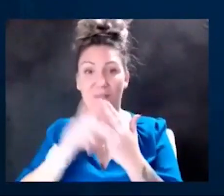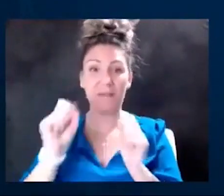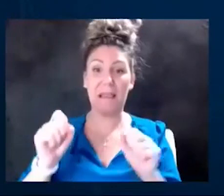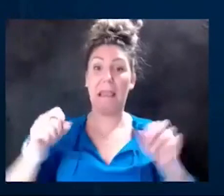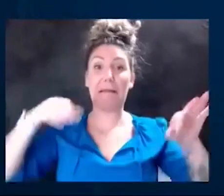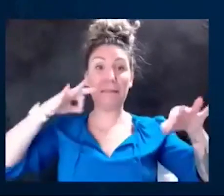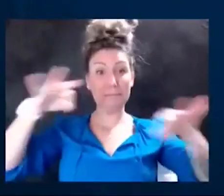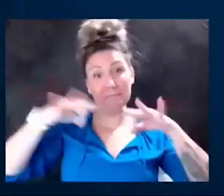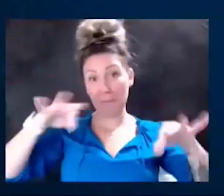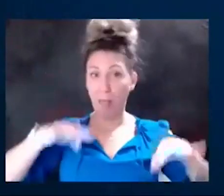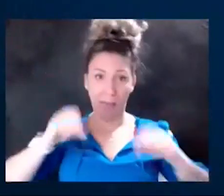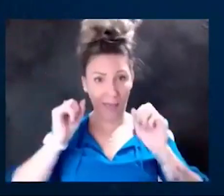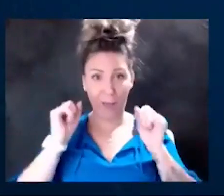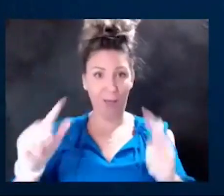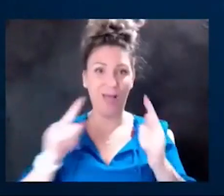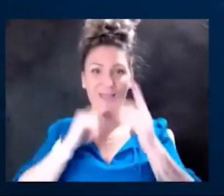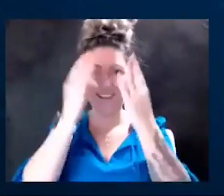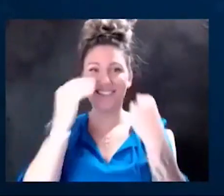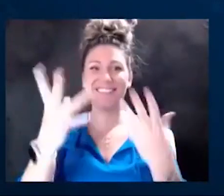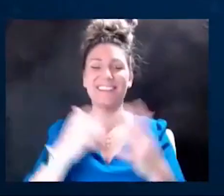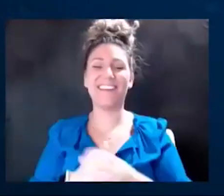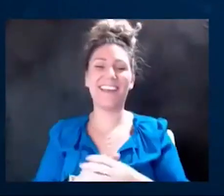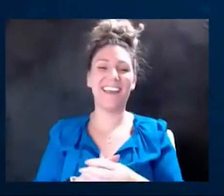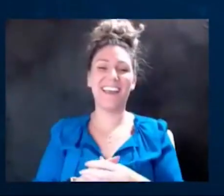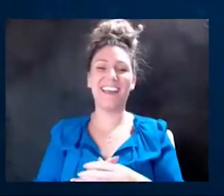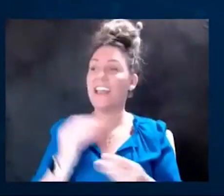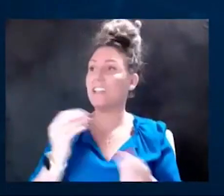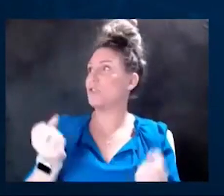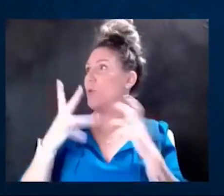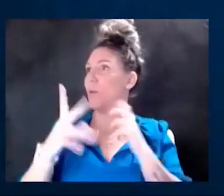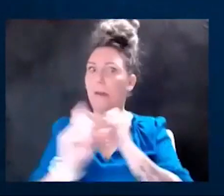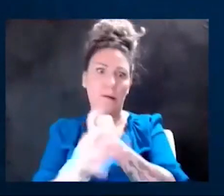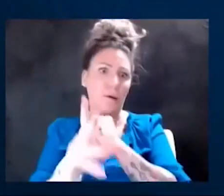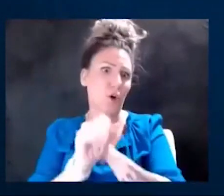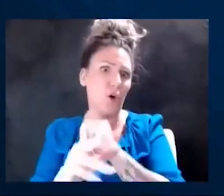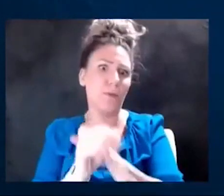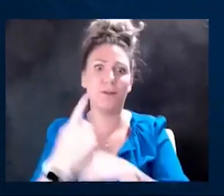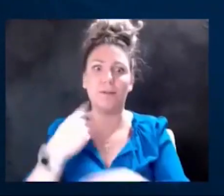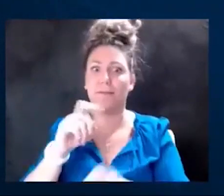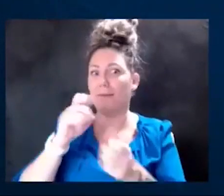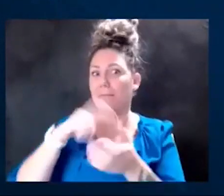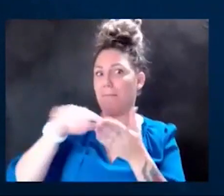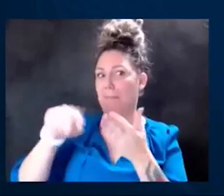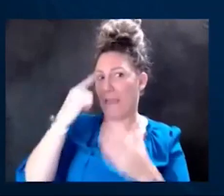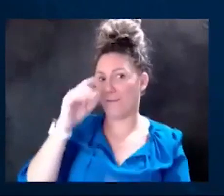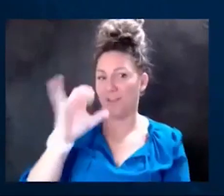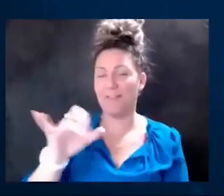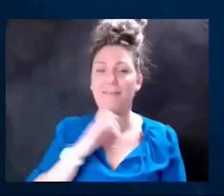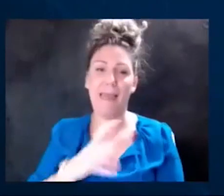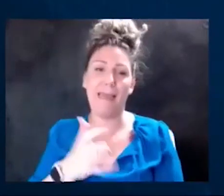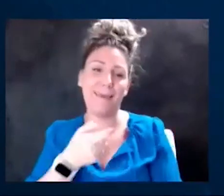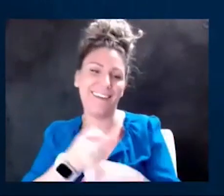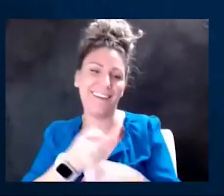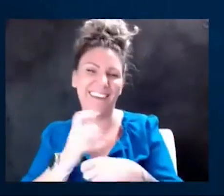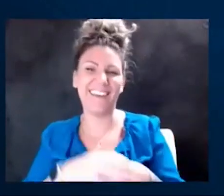data, Yeah, right. I'm sure it's free. Yeah. And we have so many commercials, so it'll be, we can pay for it. Let me do a couple of COVID questions, and then